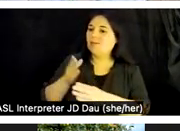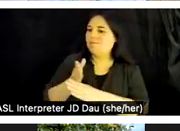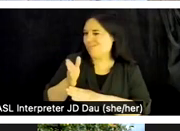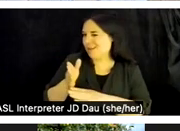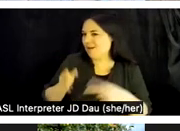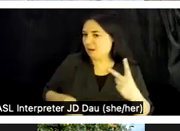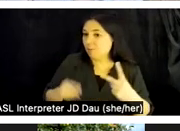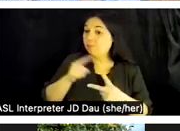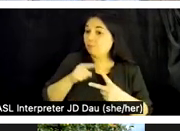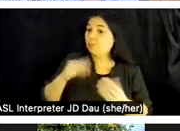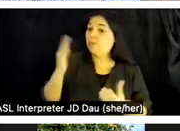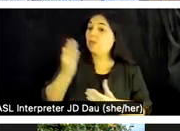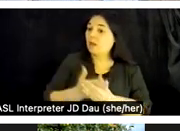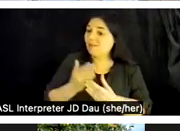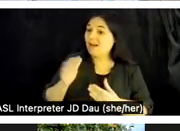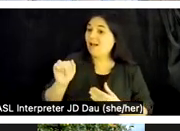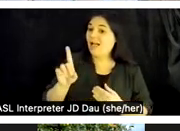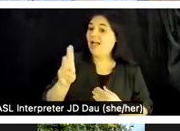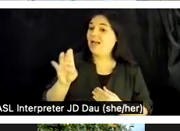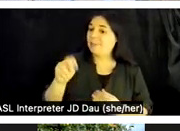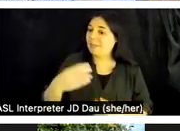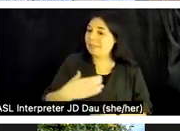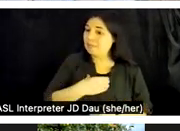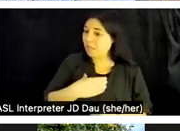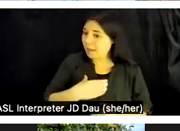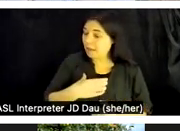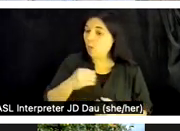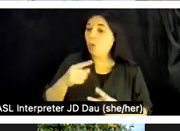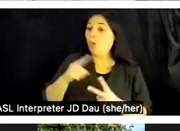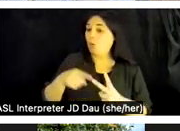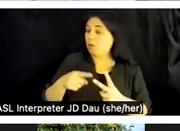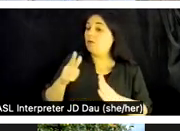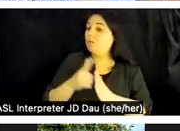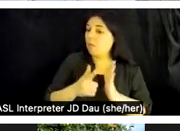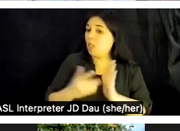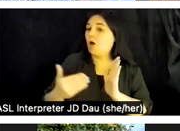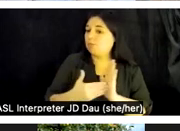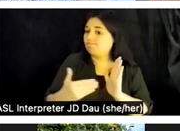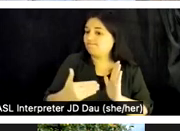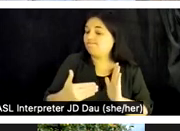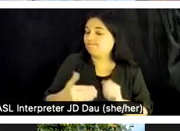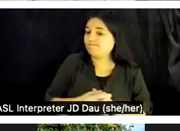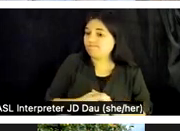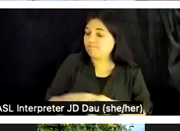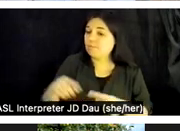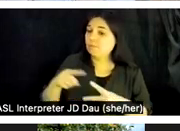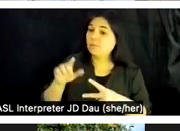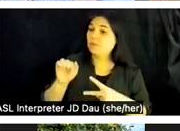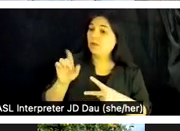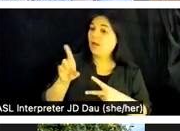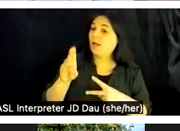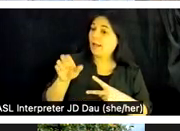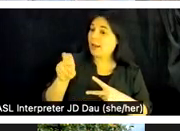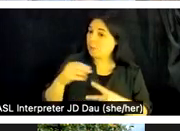can file an administrative complaint or you can file a lawsuit. The administrative complaint, you can either do it